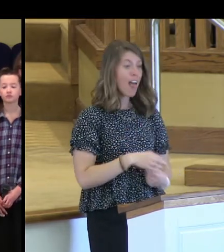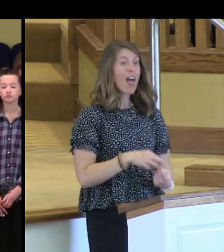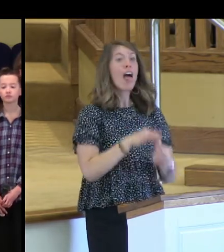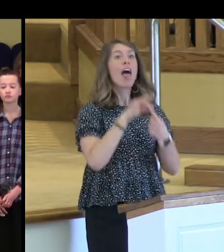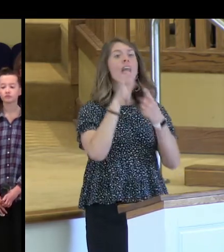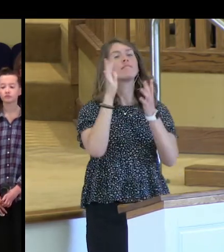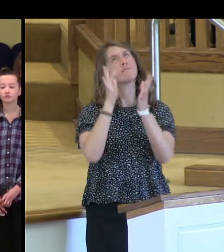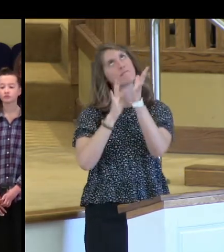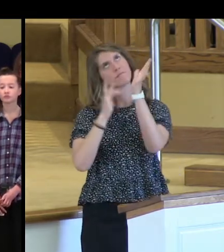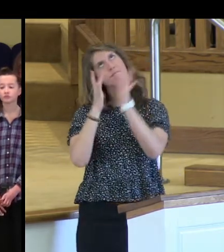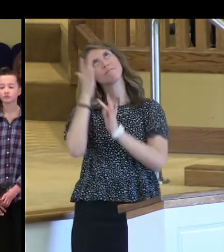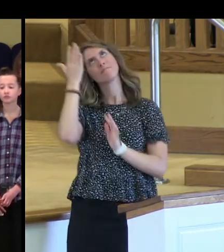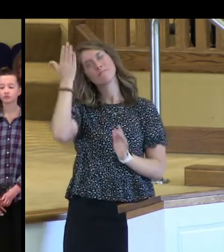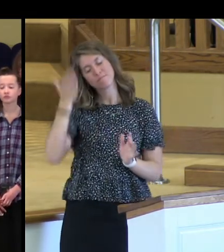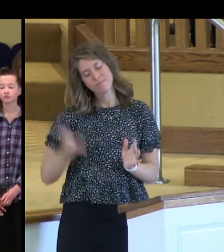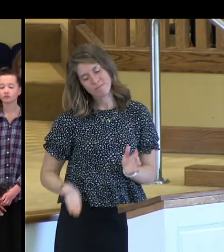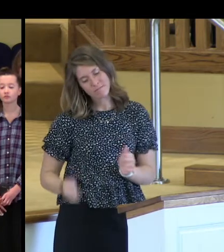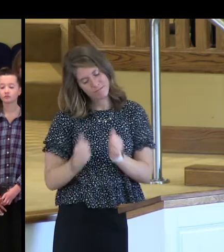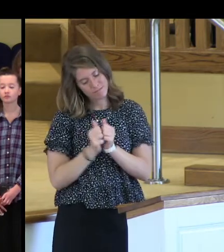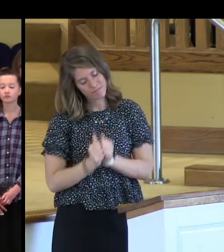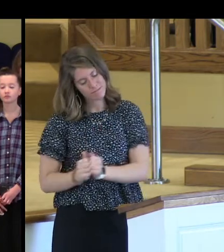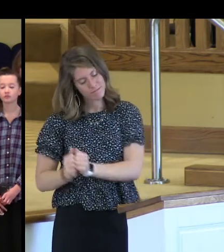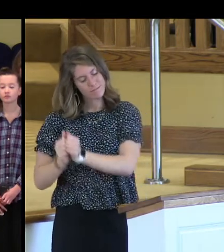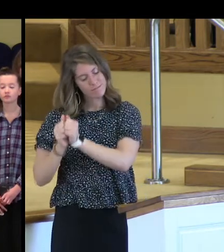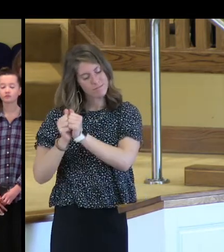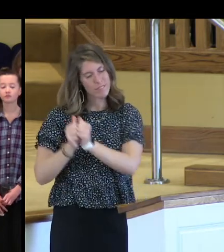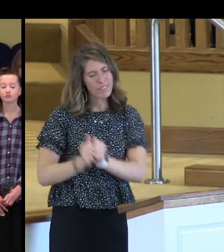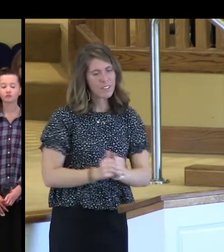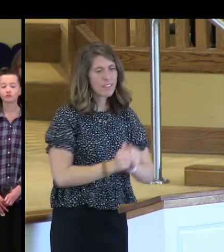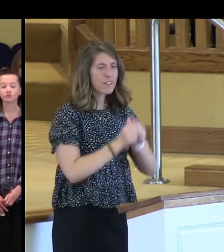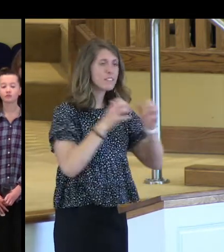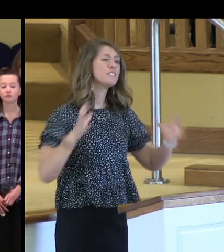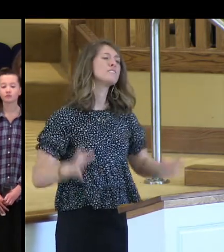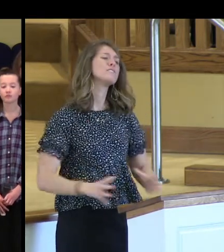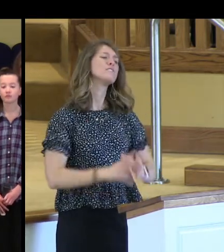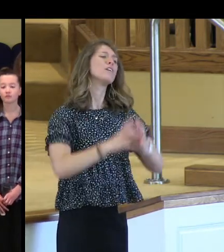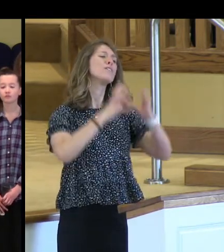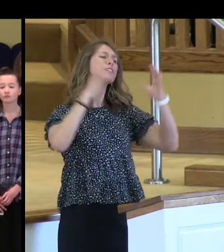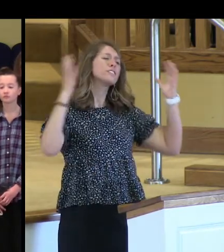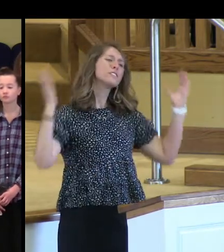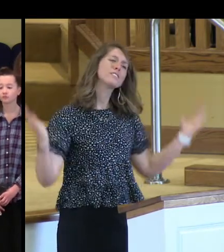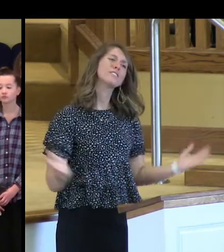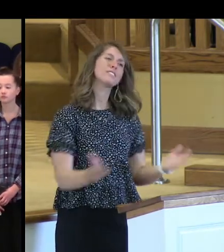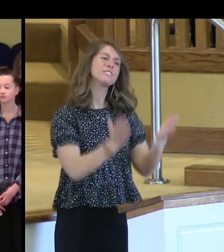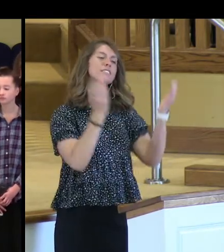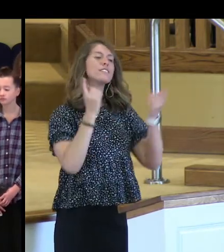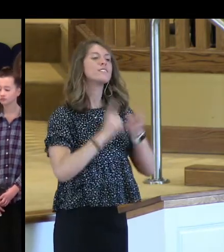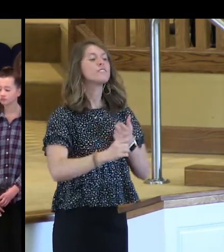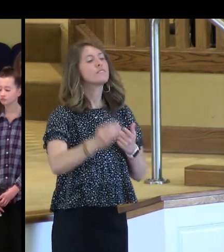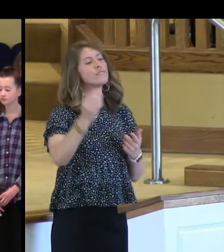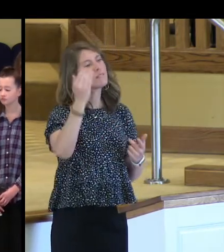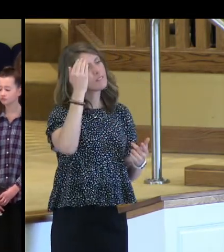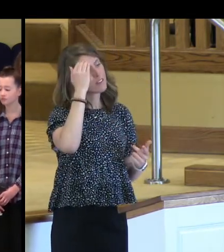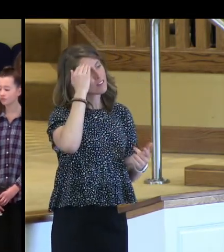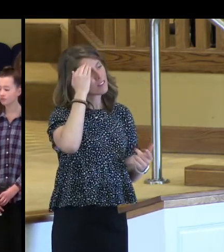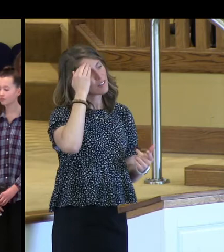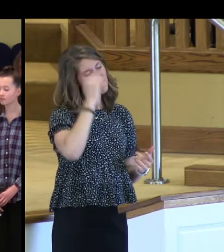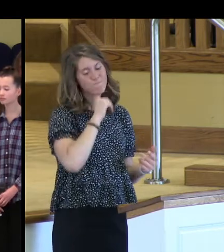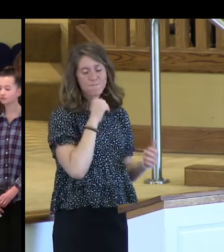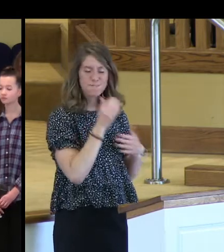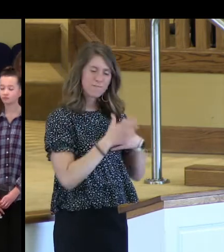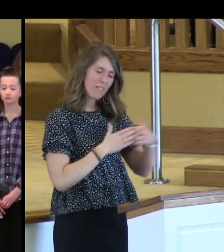not make it without Jesus being there. It's so encouraging to